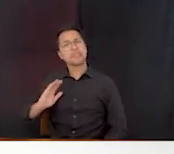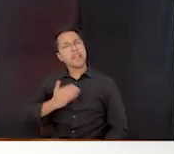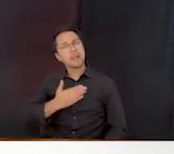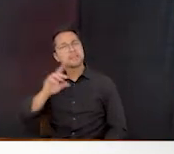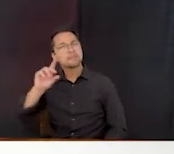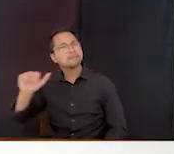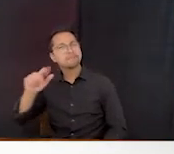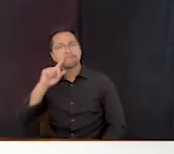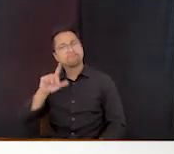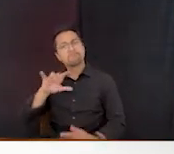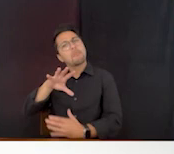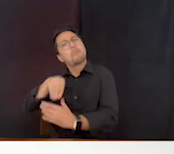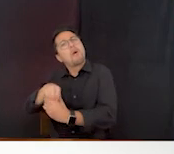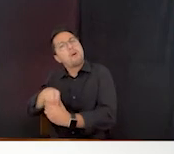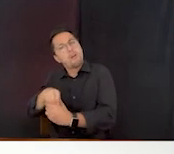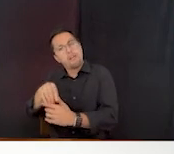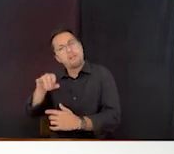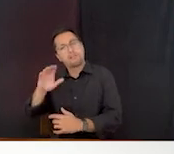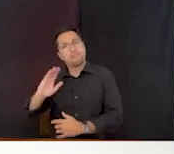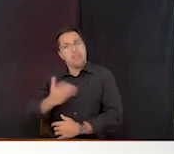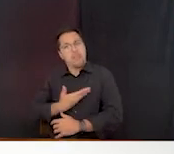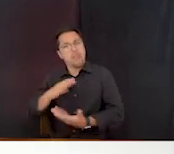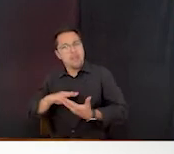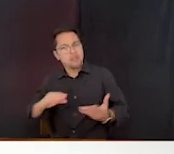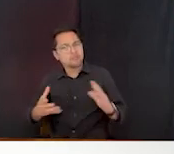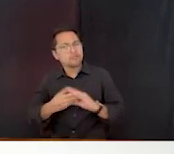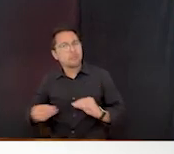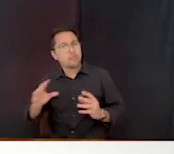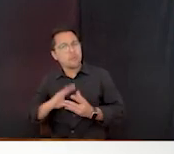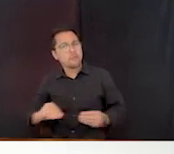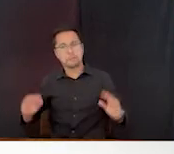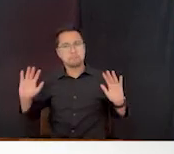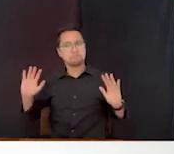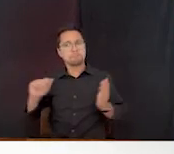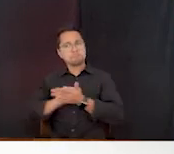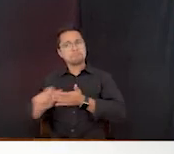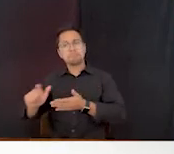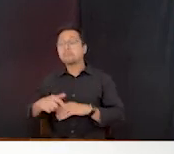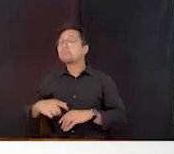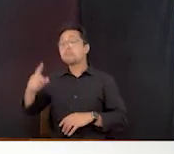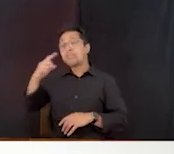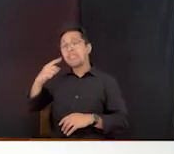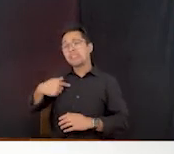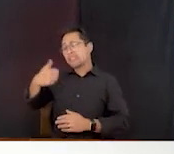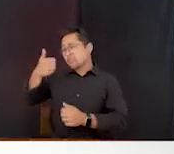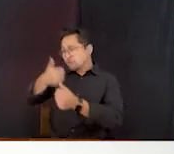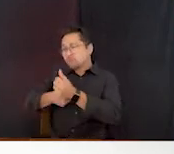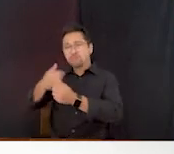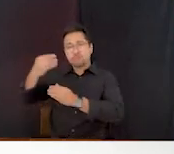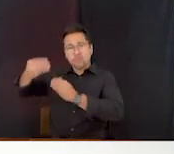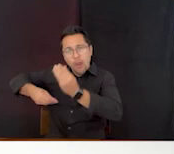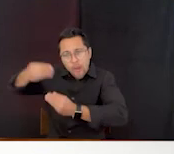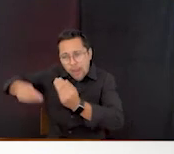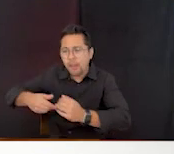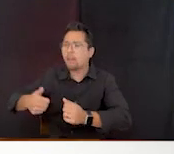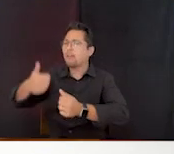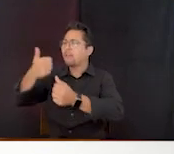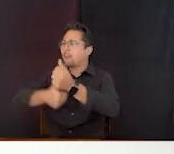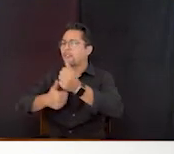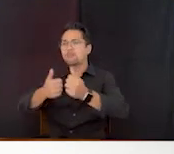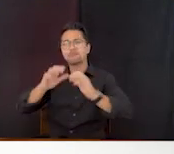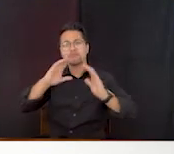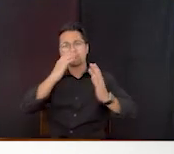is just a part of that story. And I think each generation, each course, each